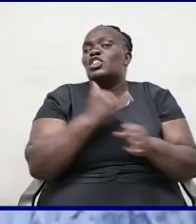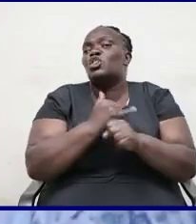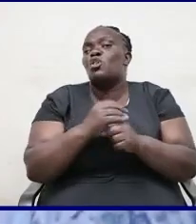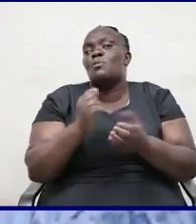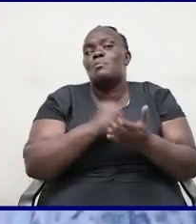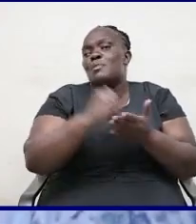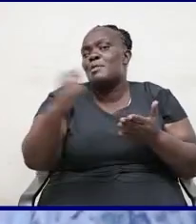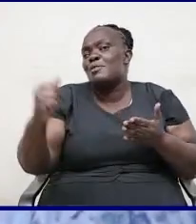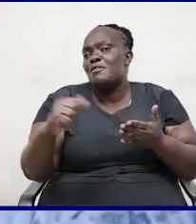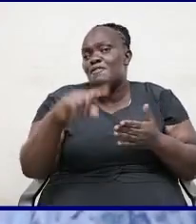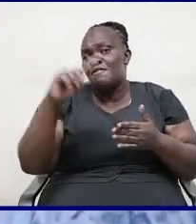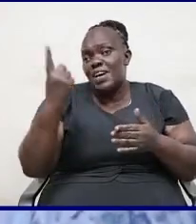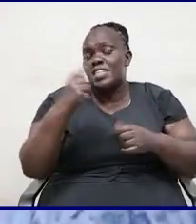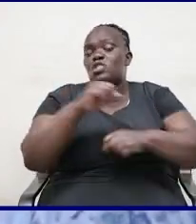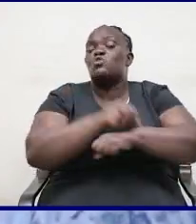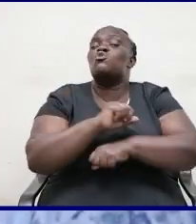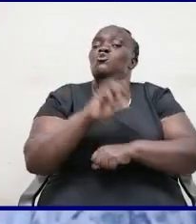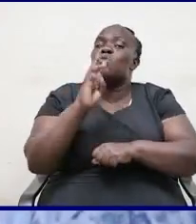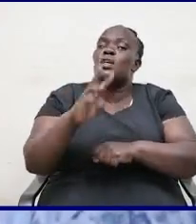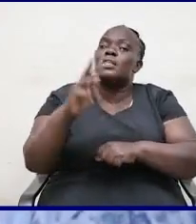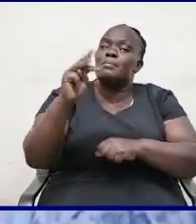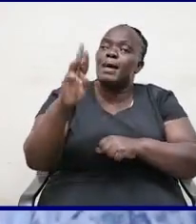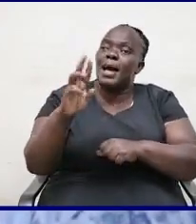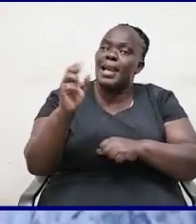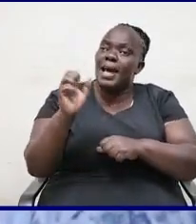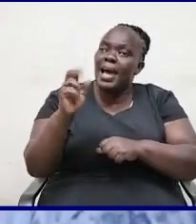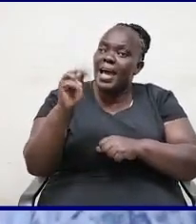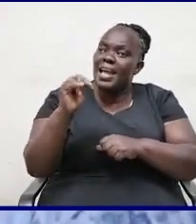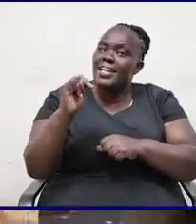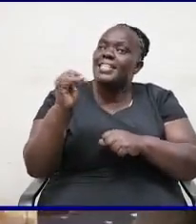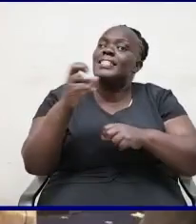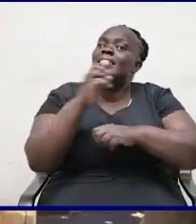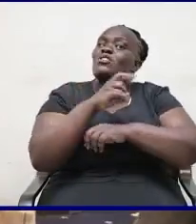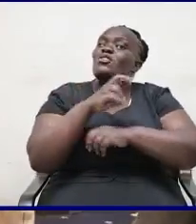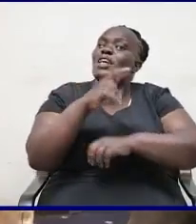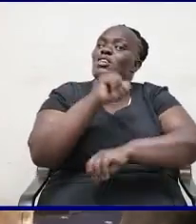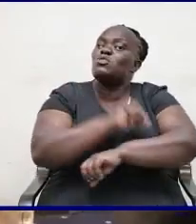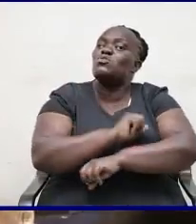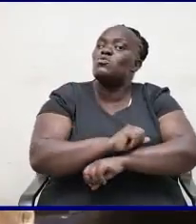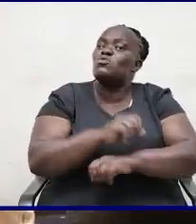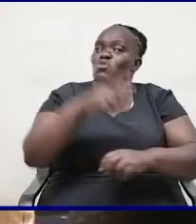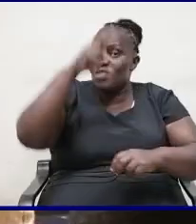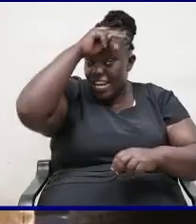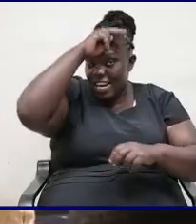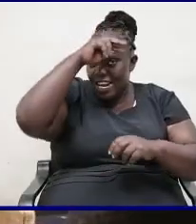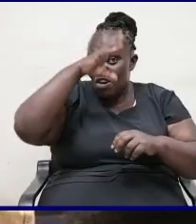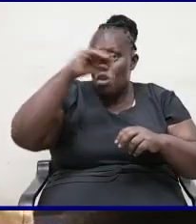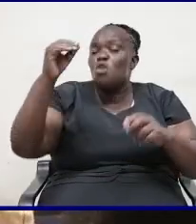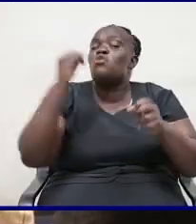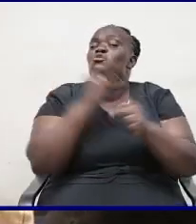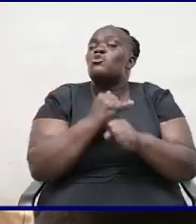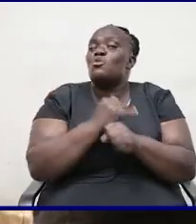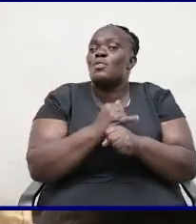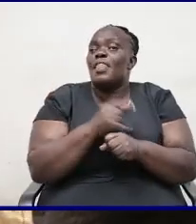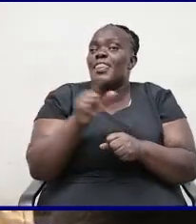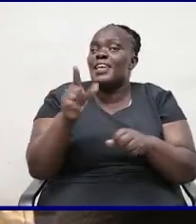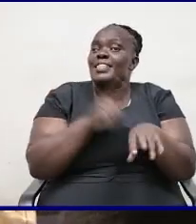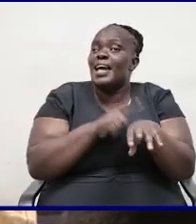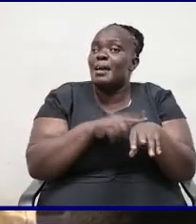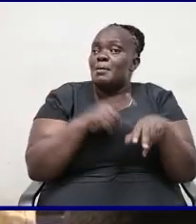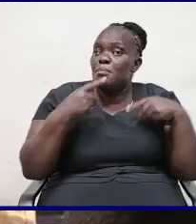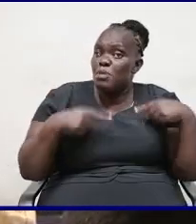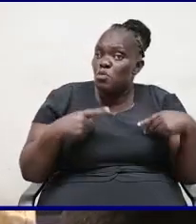immediately. So my first school was Marani Secondary School. There undergraduate hivi na unaboda job la power. That time people